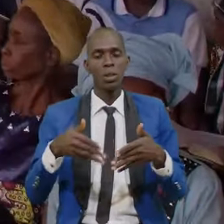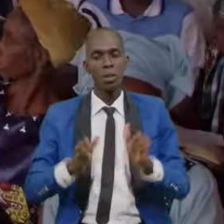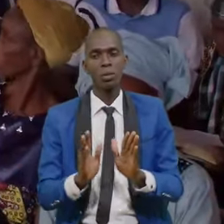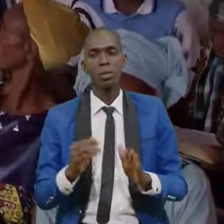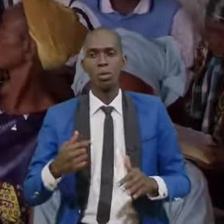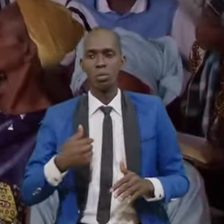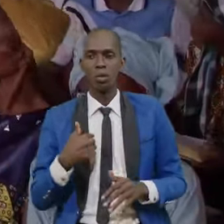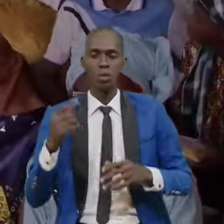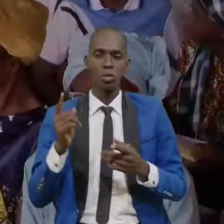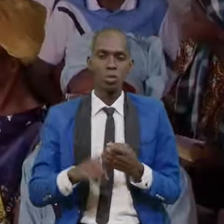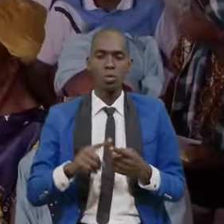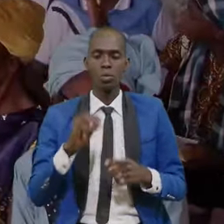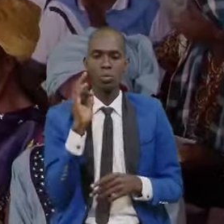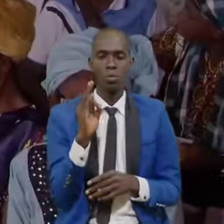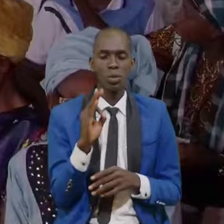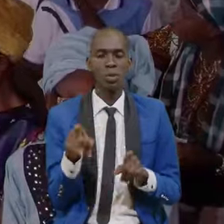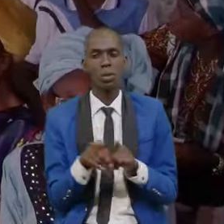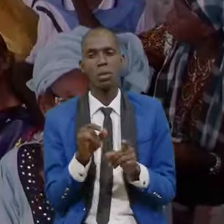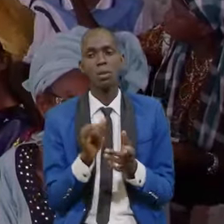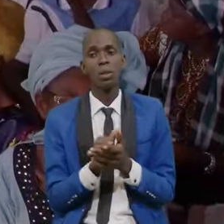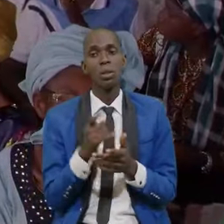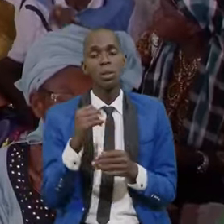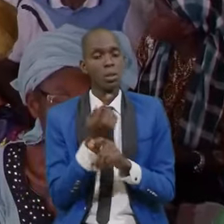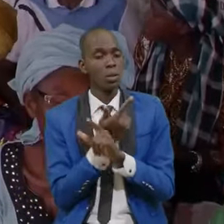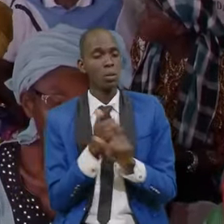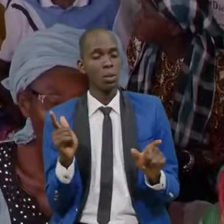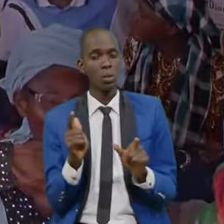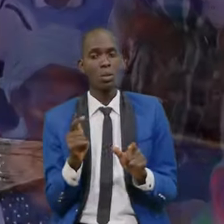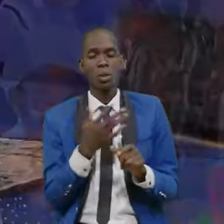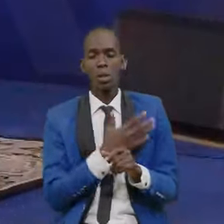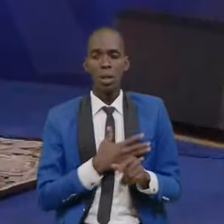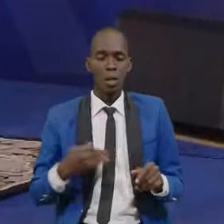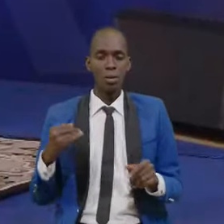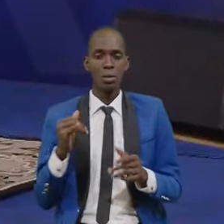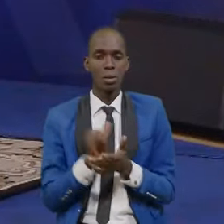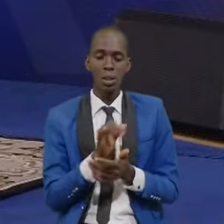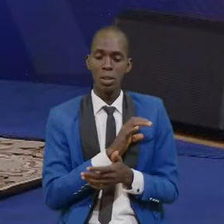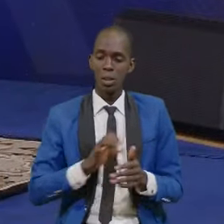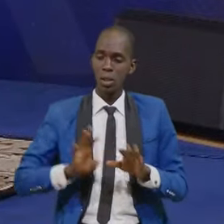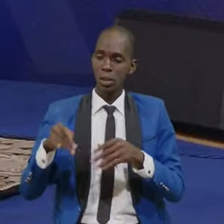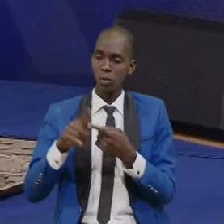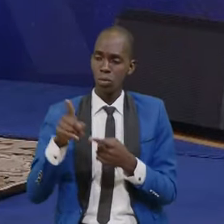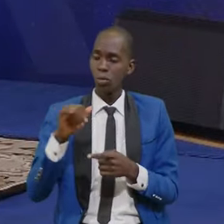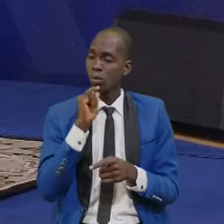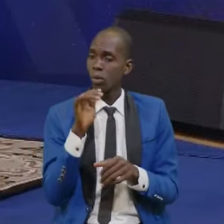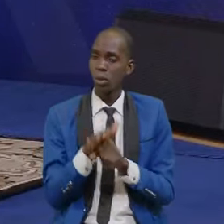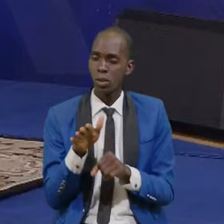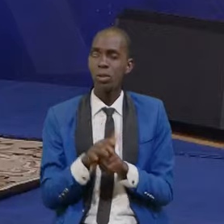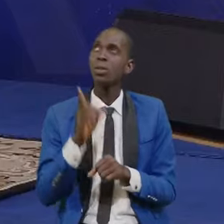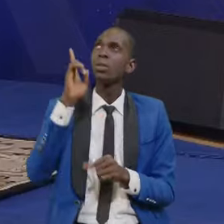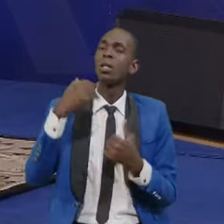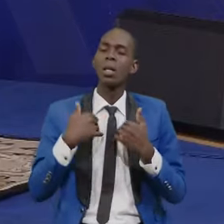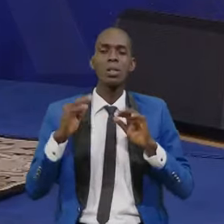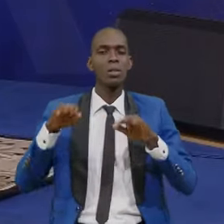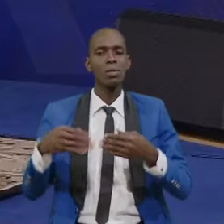the license, the liberty and the license that Christ has given them is not enough. He has given us liberty. He